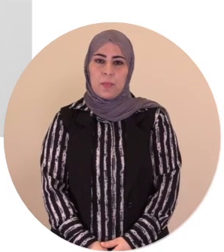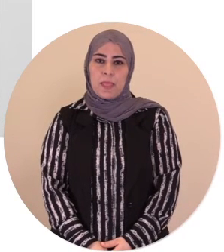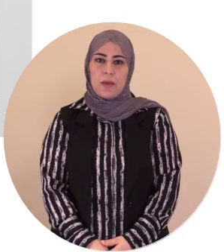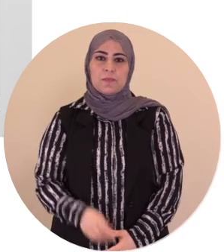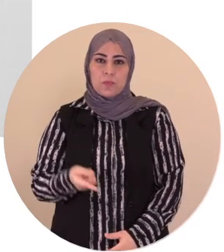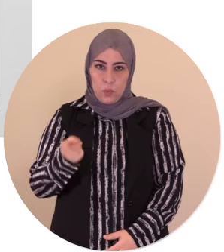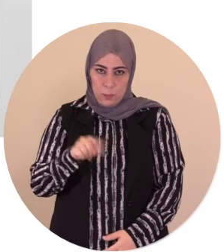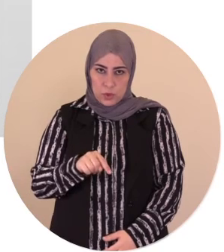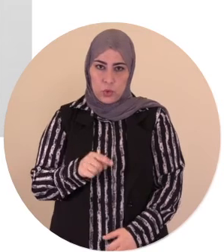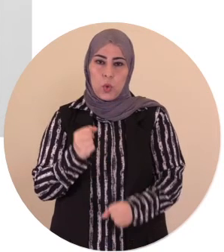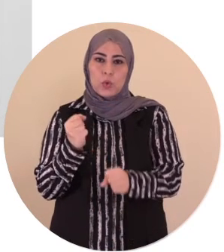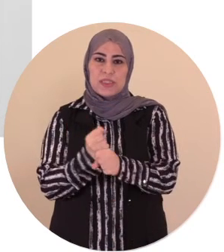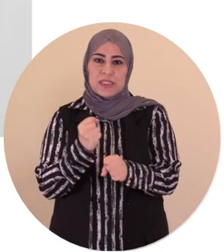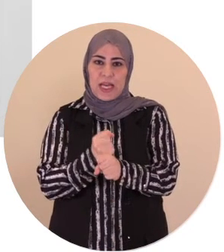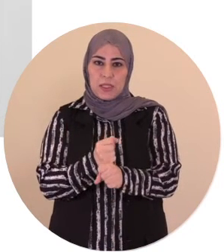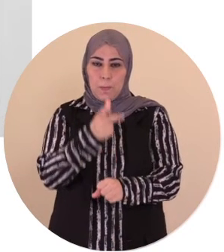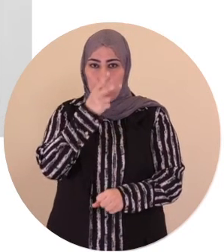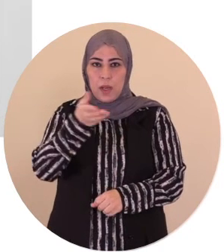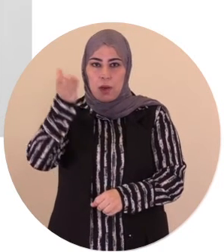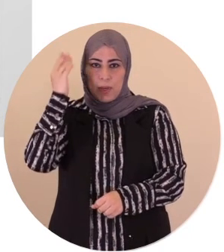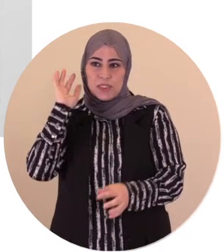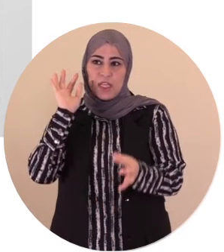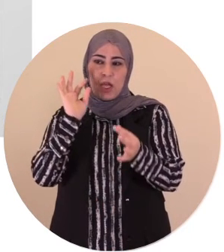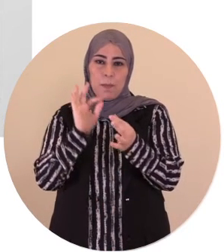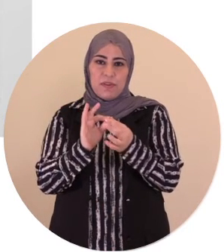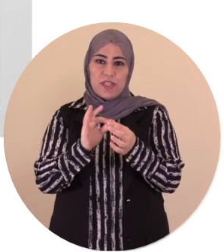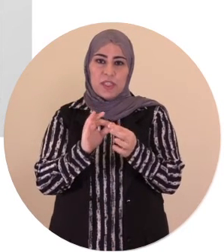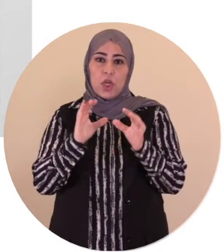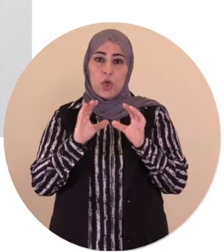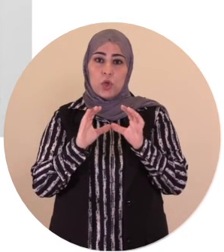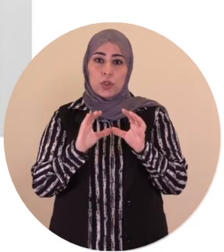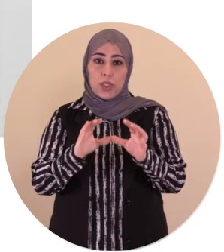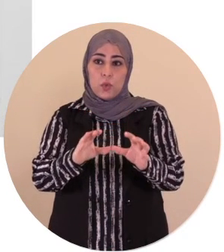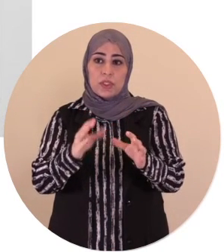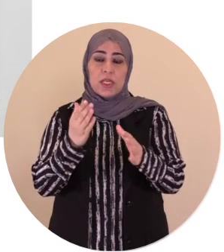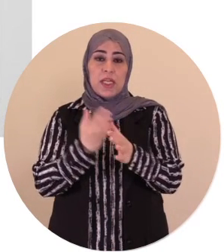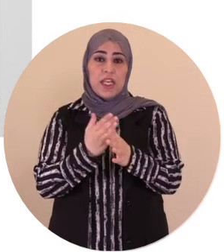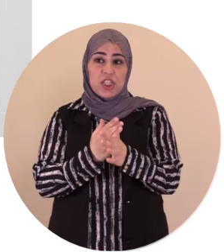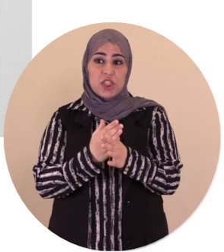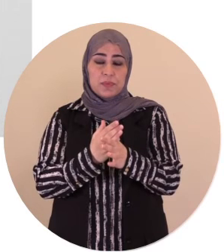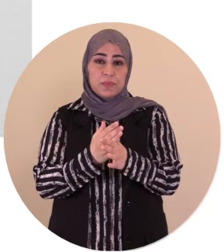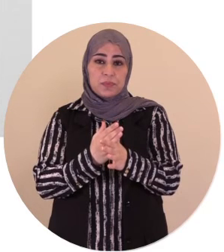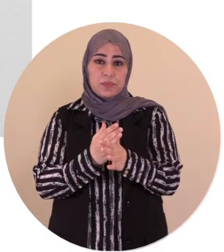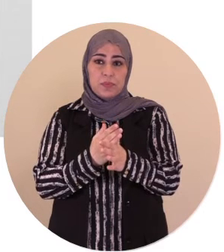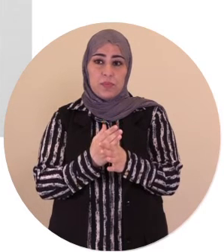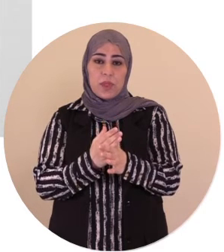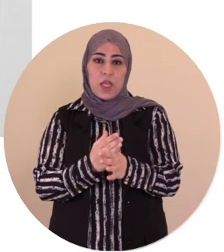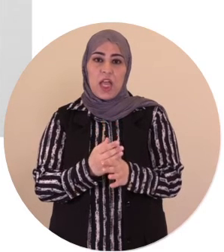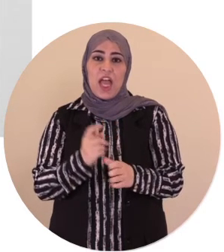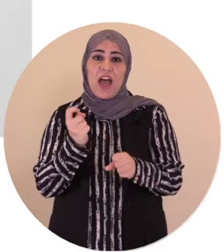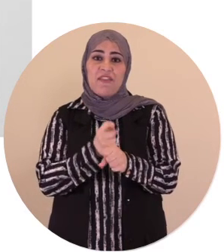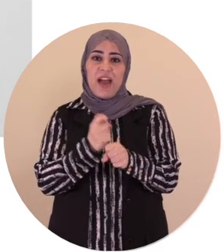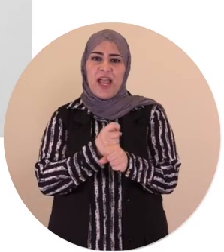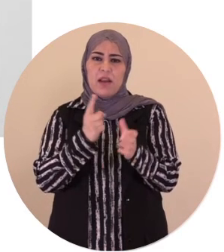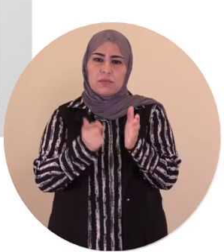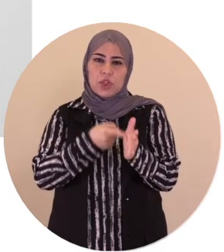use the past perfect continuous to talk about actions which are repeated in the past, or which were repeated in the past, And we form them